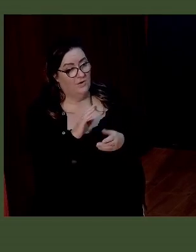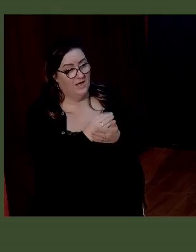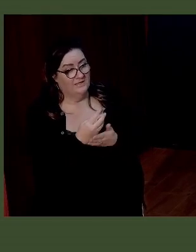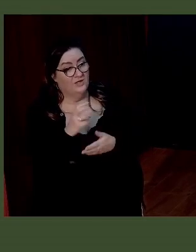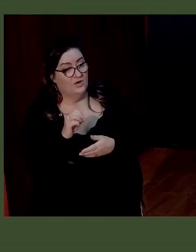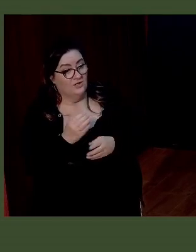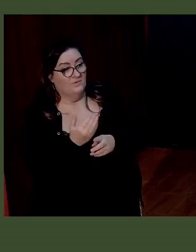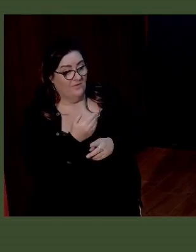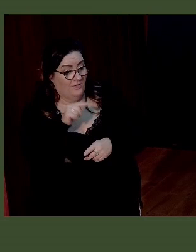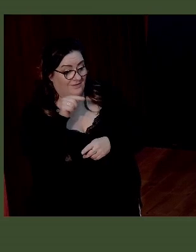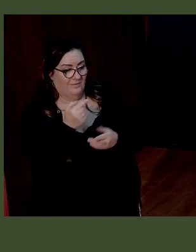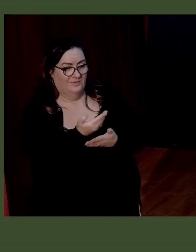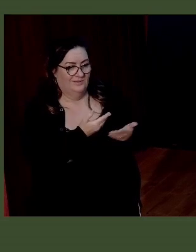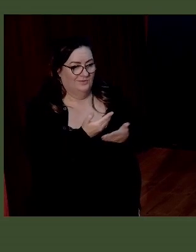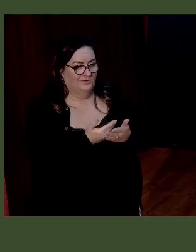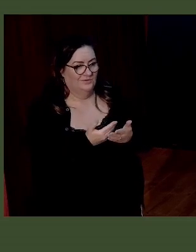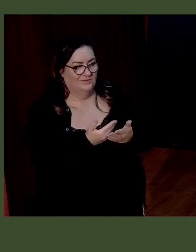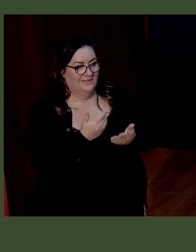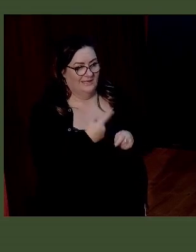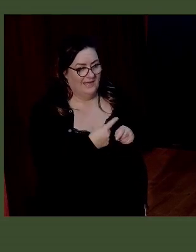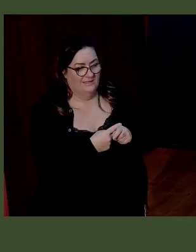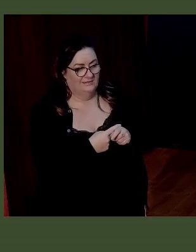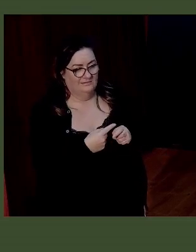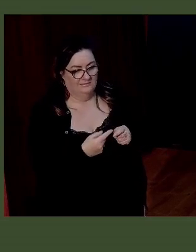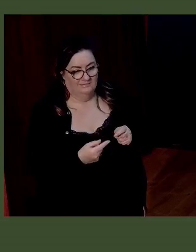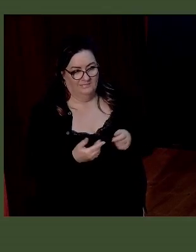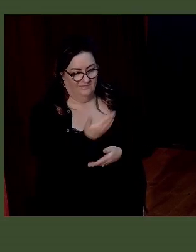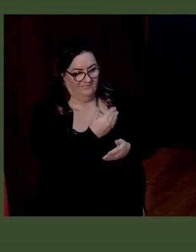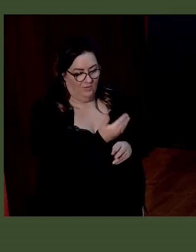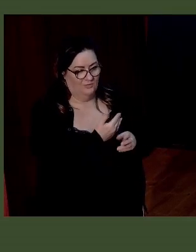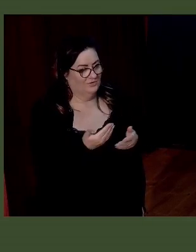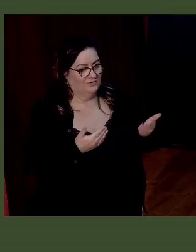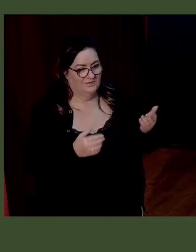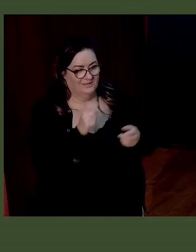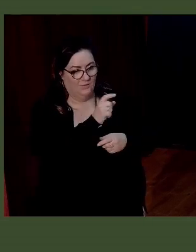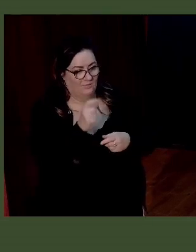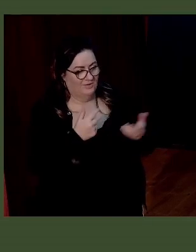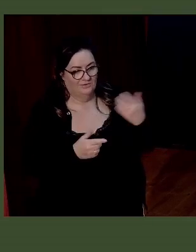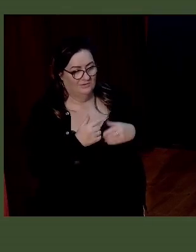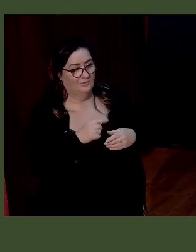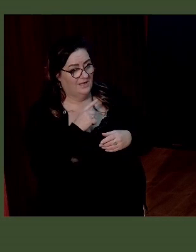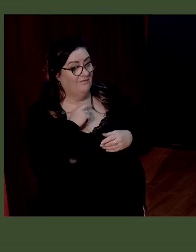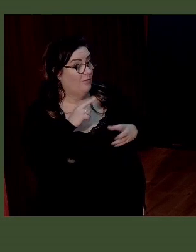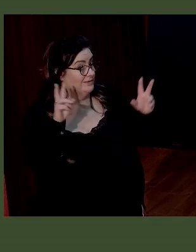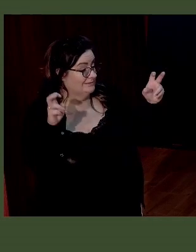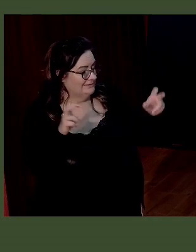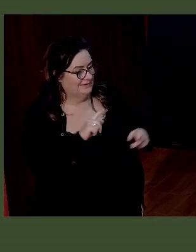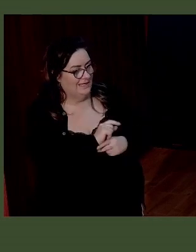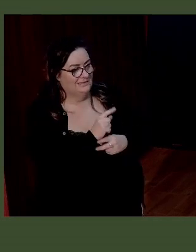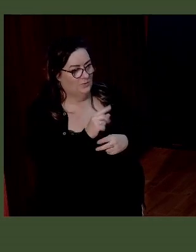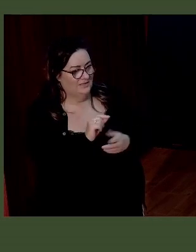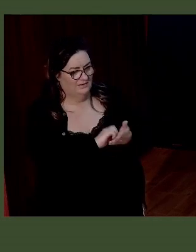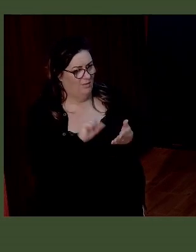discussed again in any kind of formal discussion within the corporation. There were many voices during the 1920s to